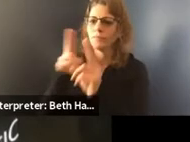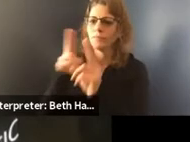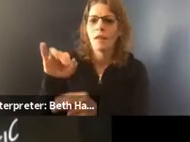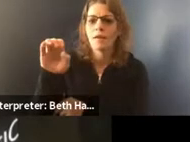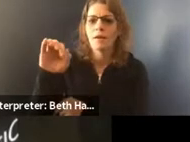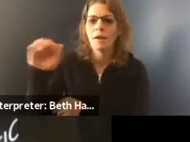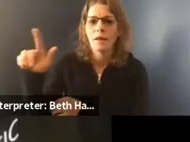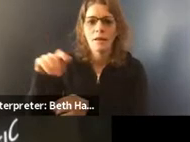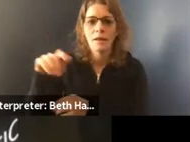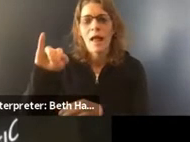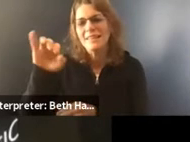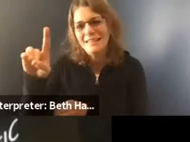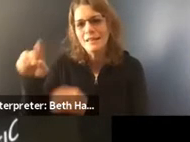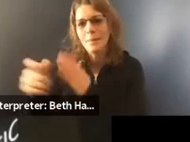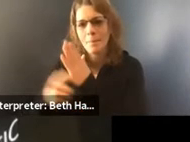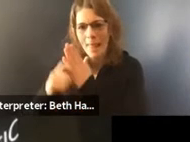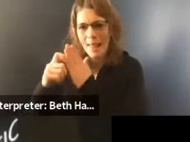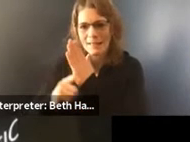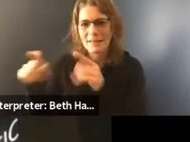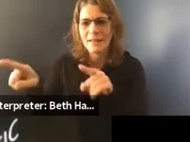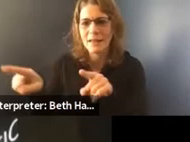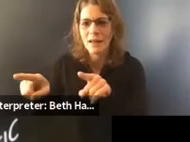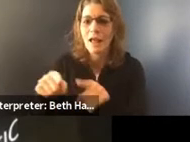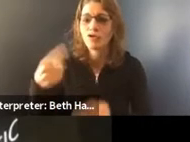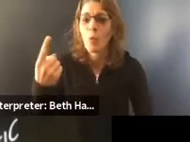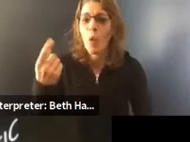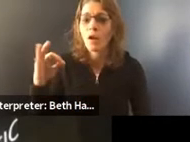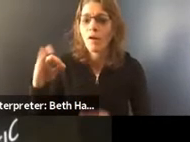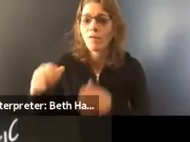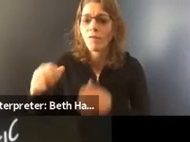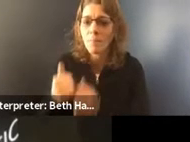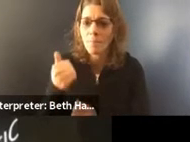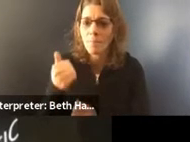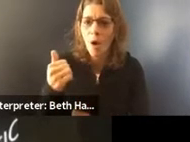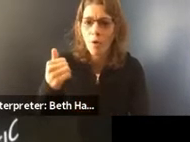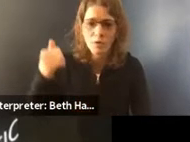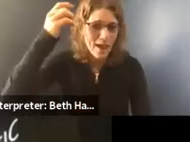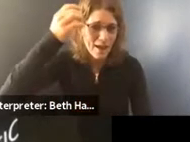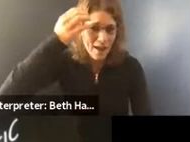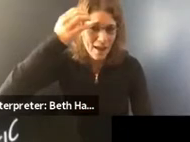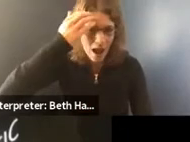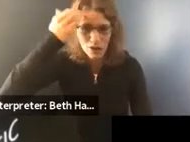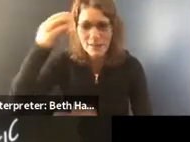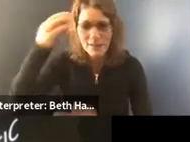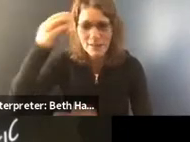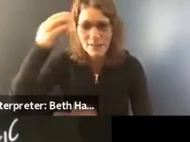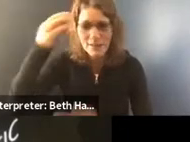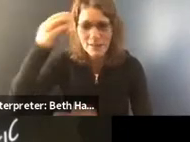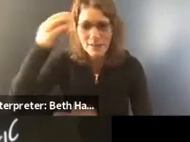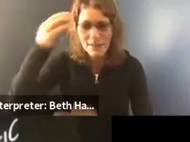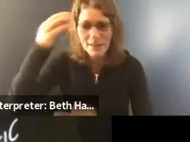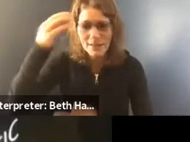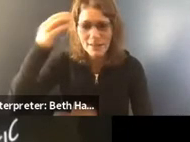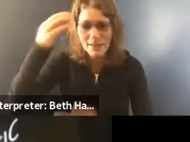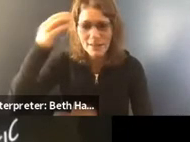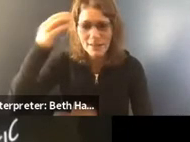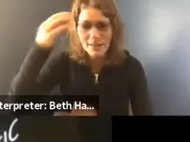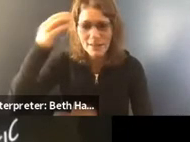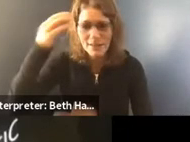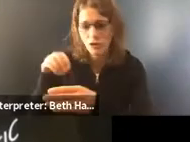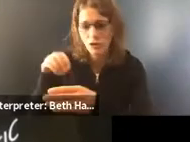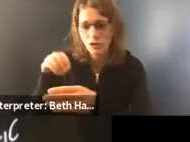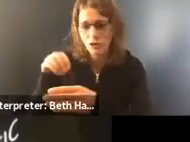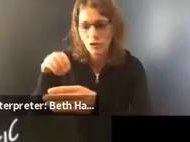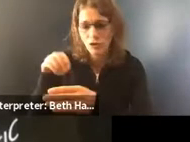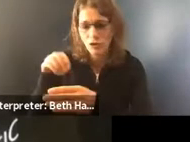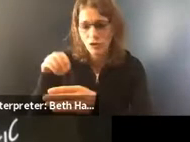world. In 2000, by a consortium of news editors, she was named one of the 100 most important